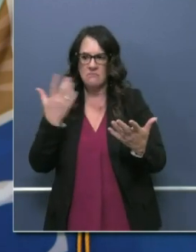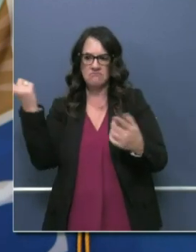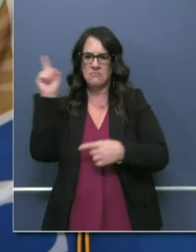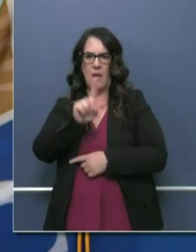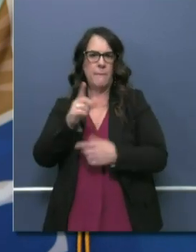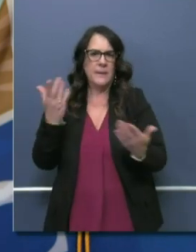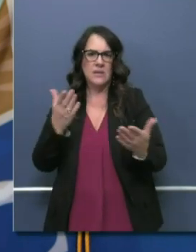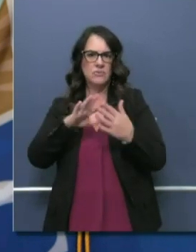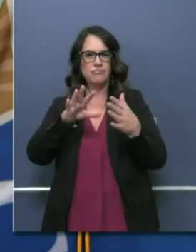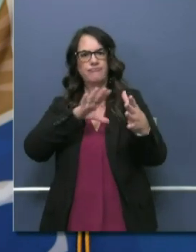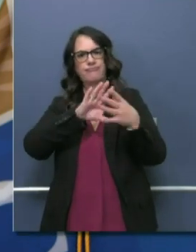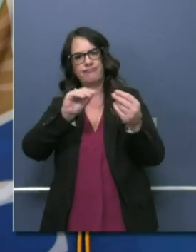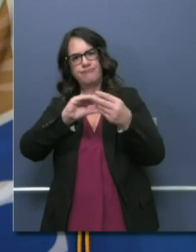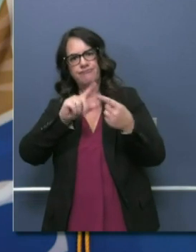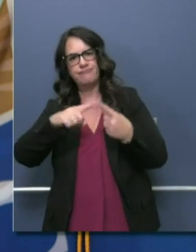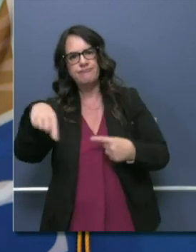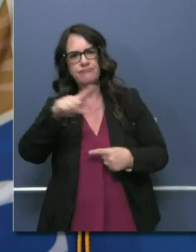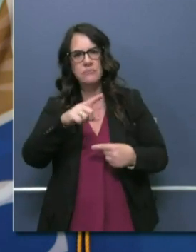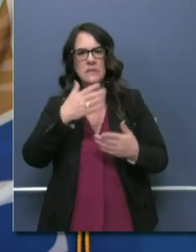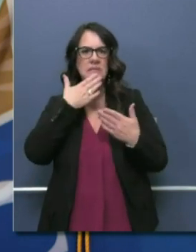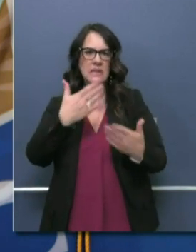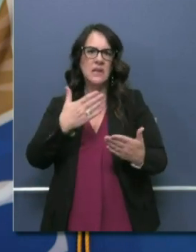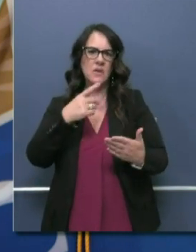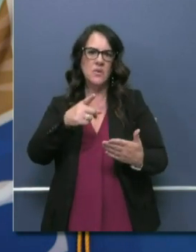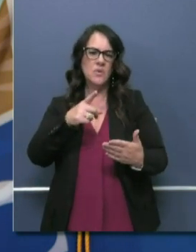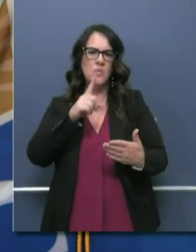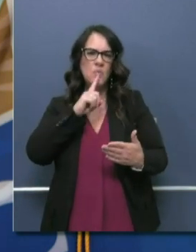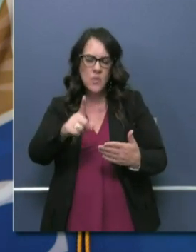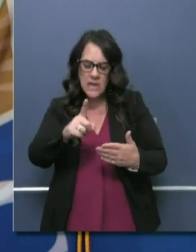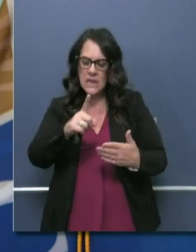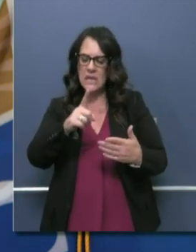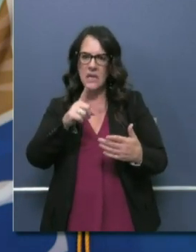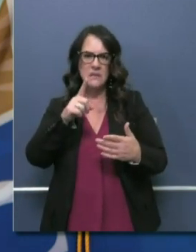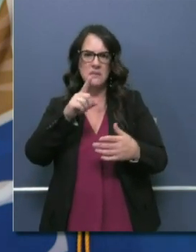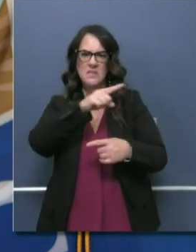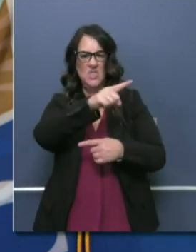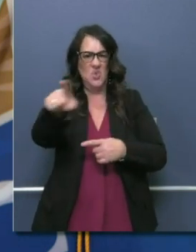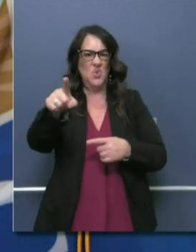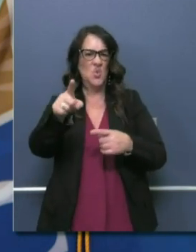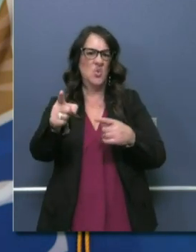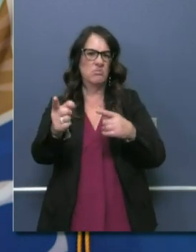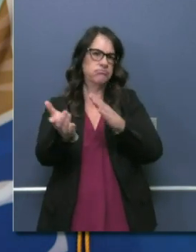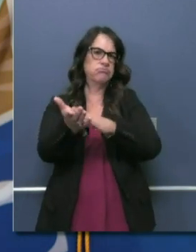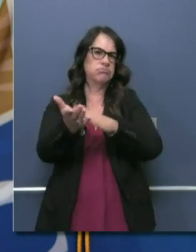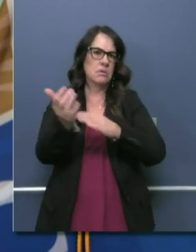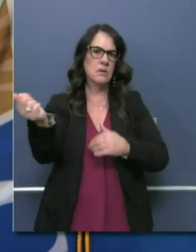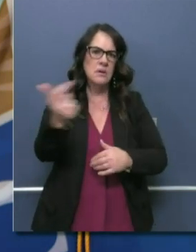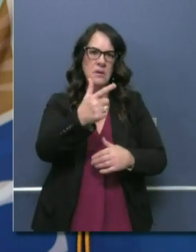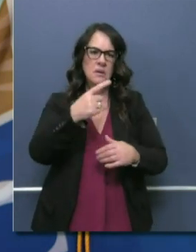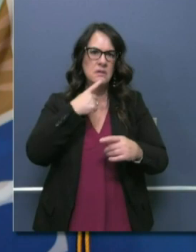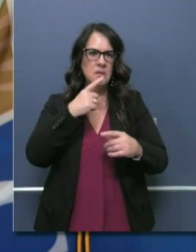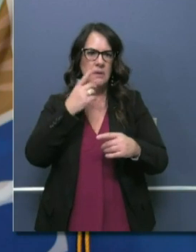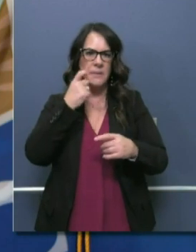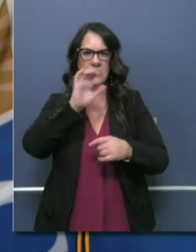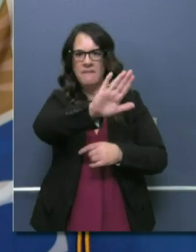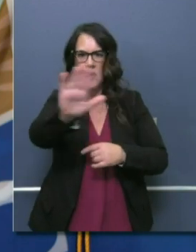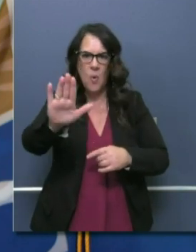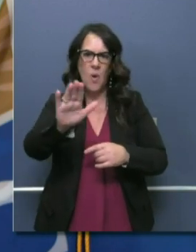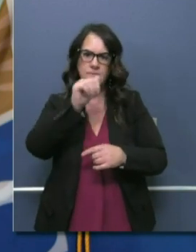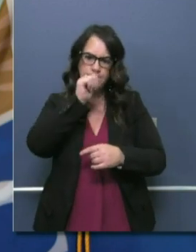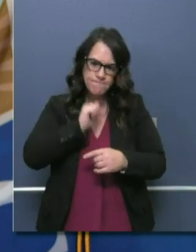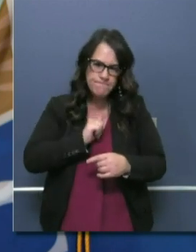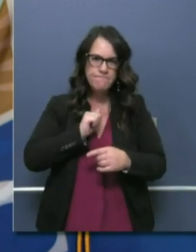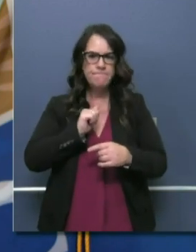have taken this public health call to heart, and you have done the good work that allows us to be in this